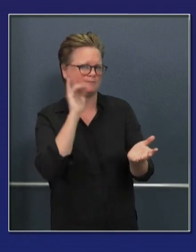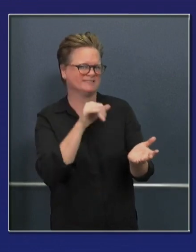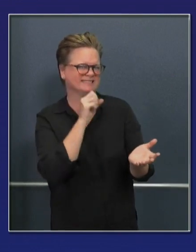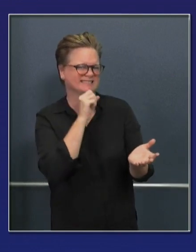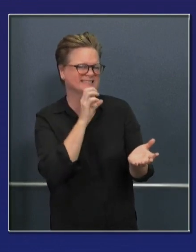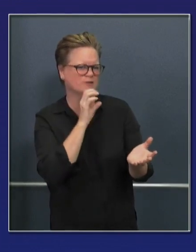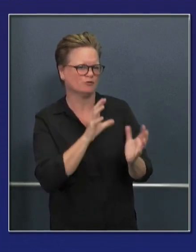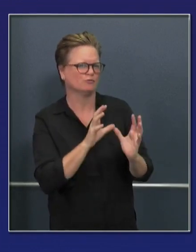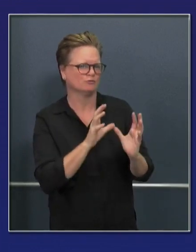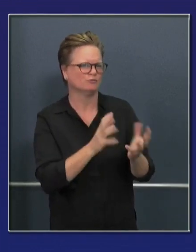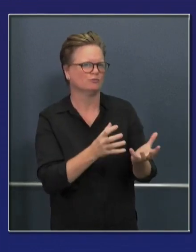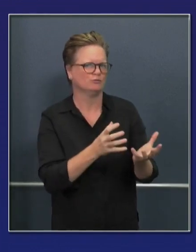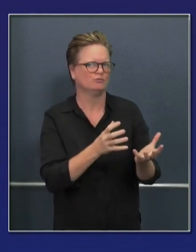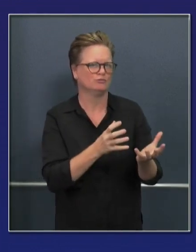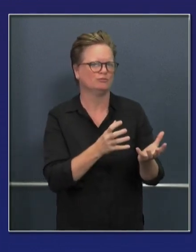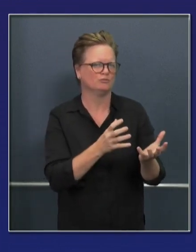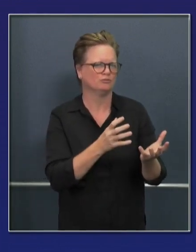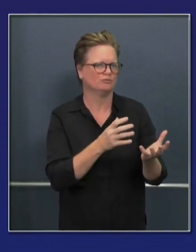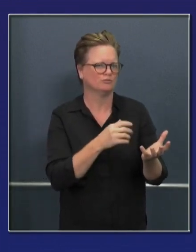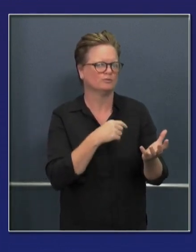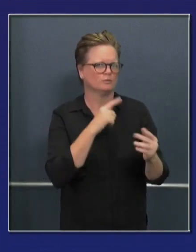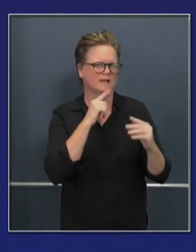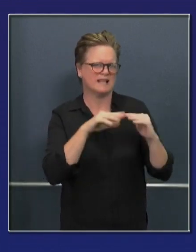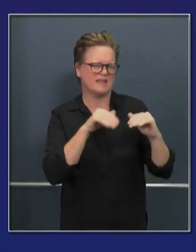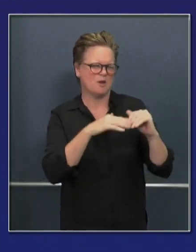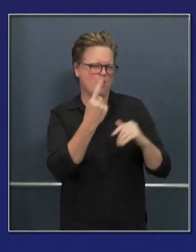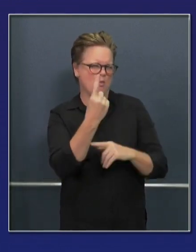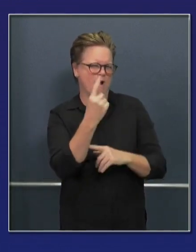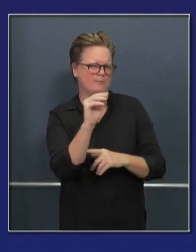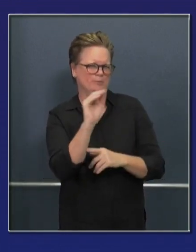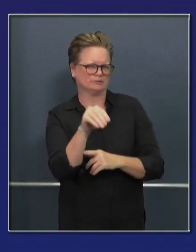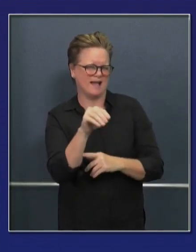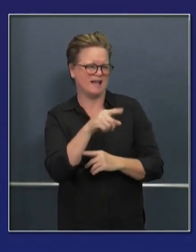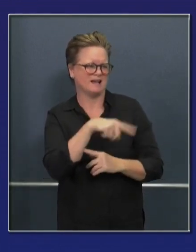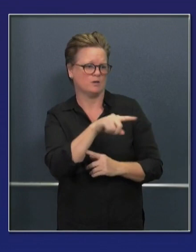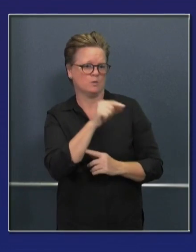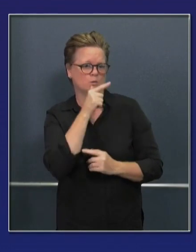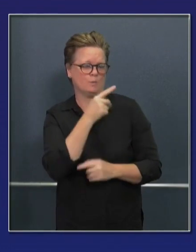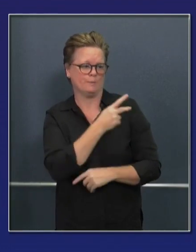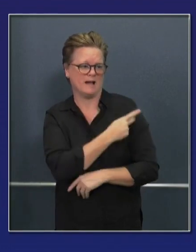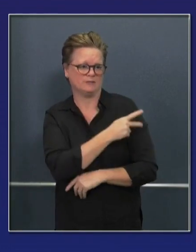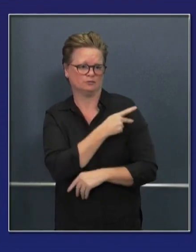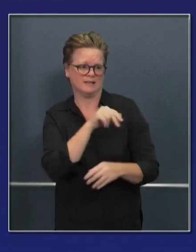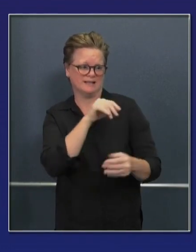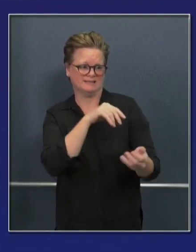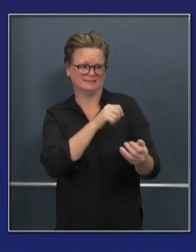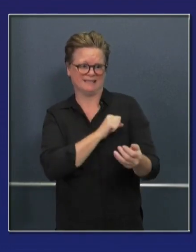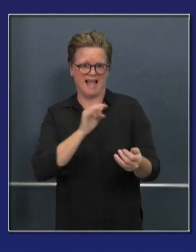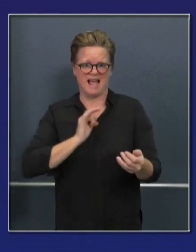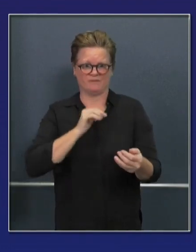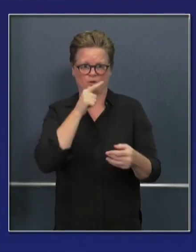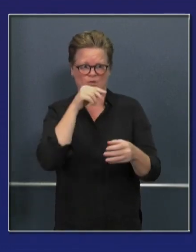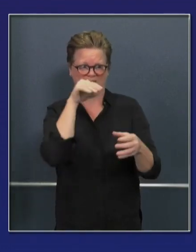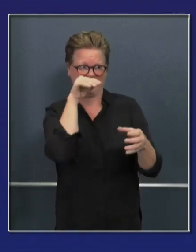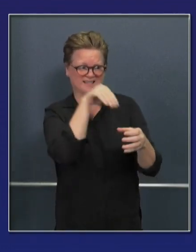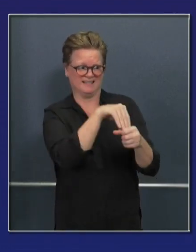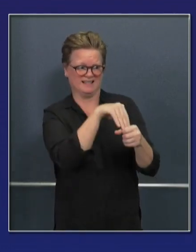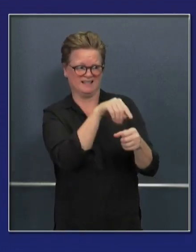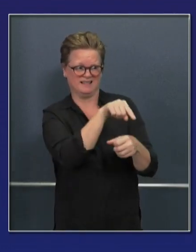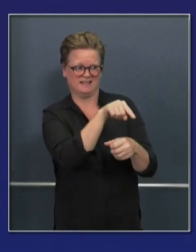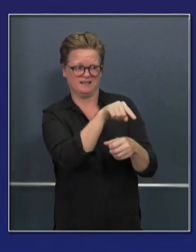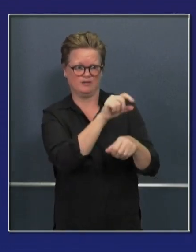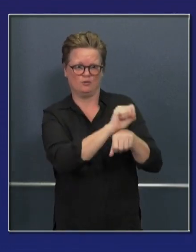exact, 0.7% on the patients and staff in those facilities in terms of increase of positives. We are testing